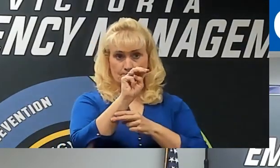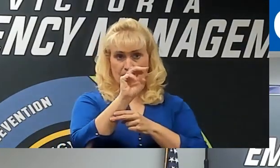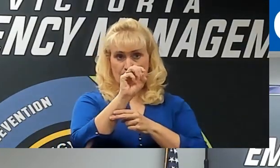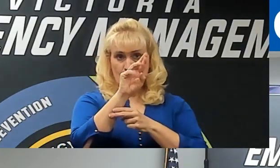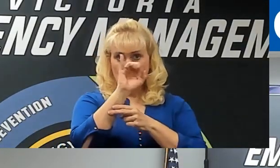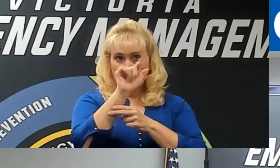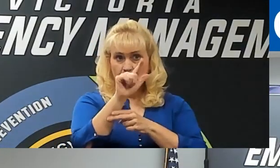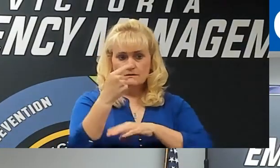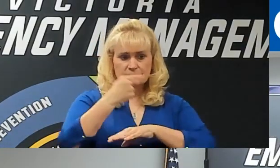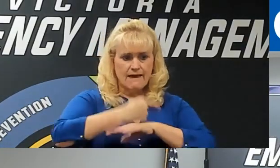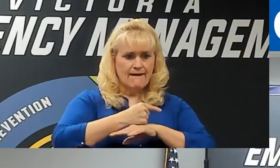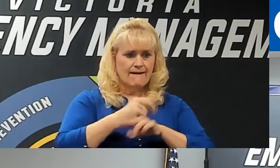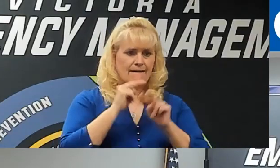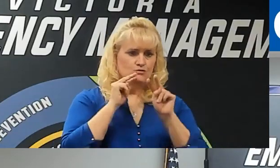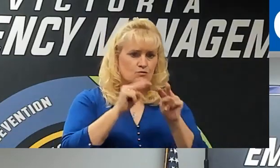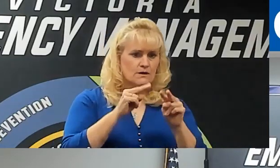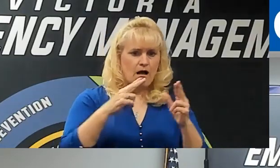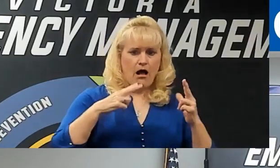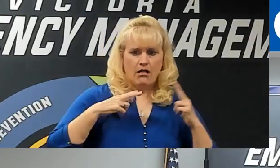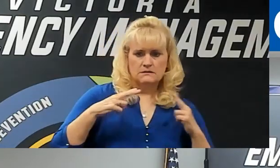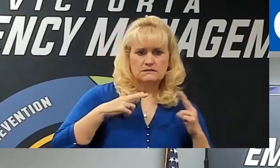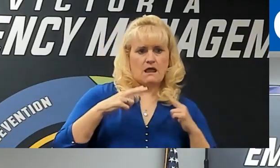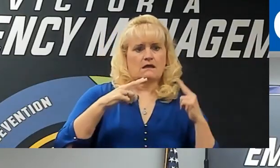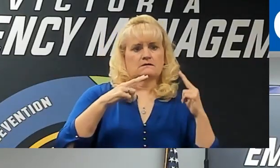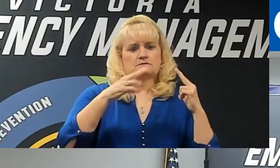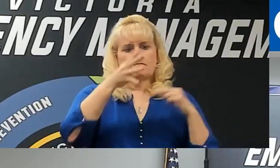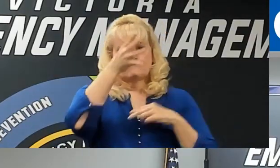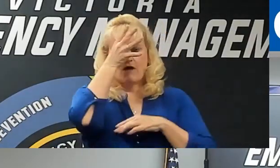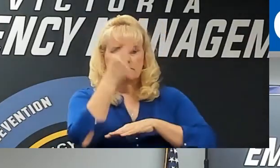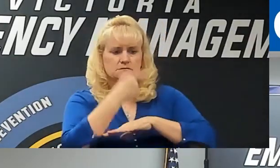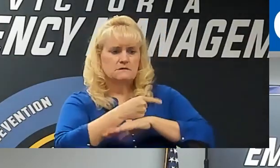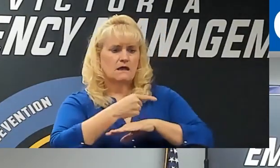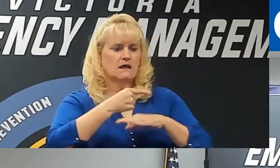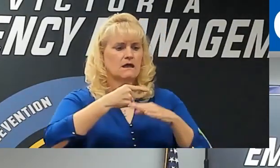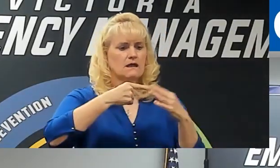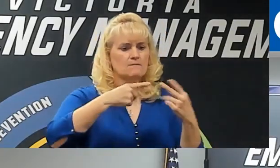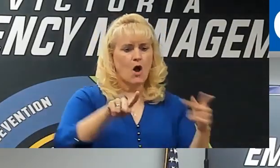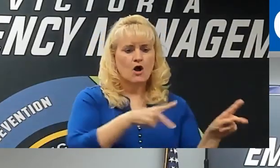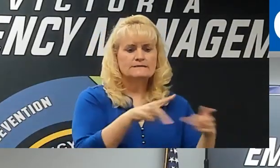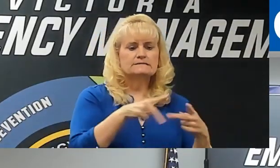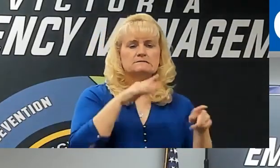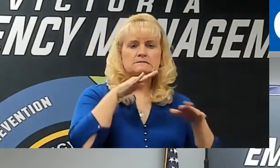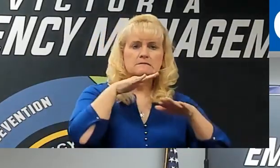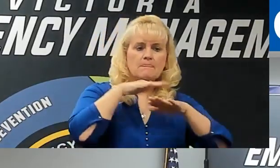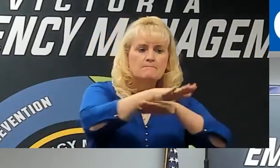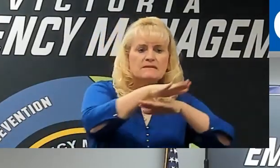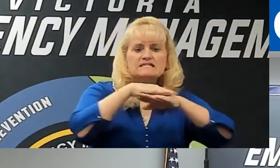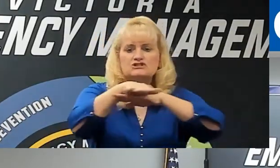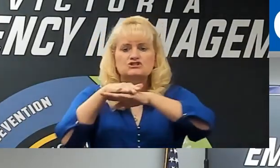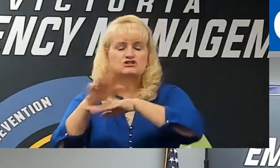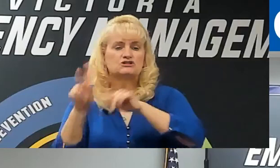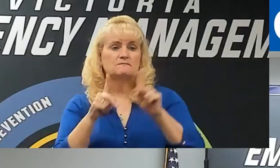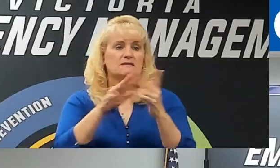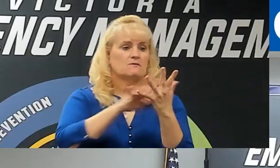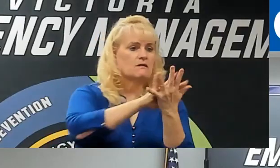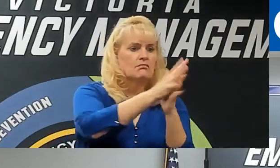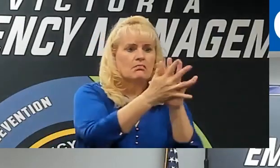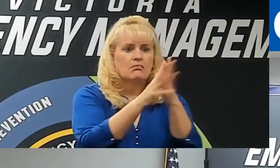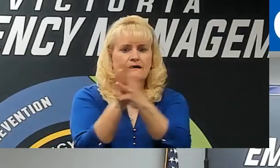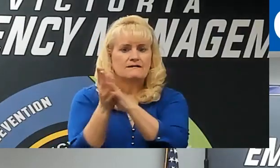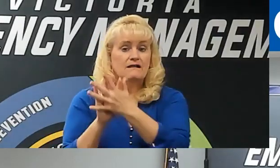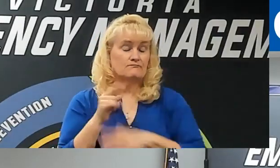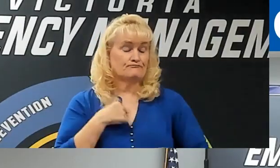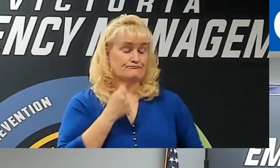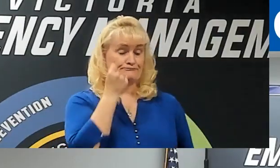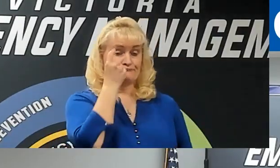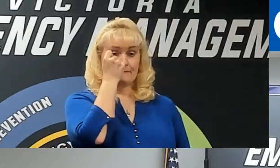the things that were going on, and of course we all saw the pictures of the big parties and on the beach and all the people that were getting together, and I understand. I mean, people have been penned